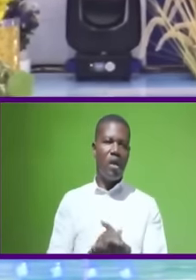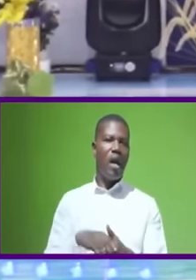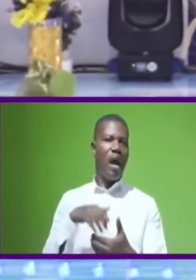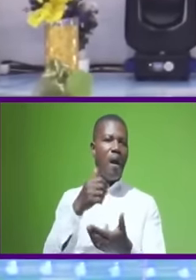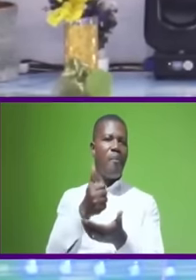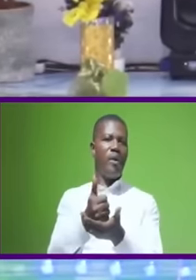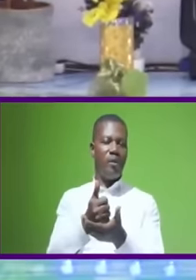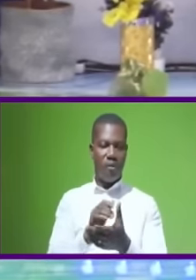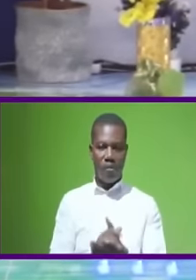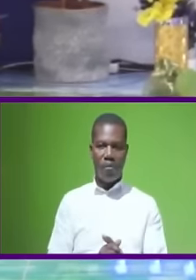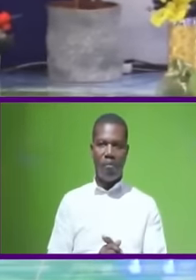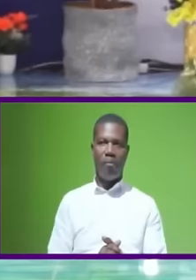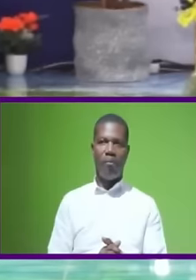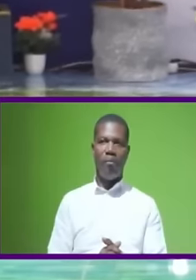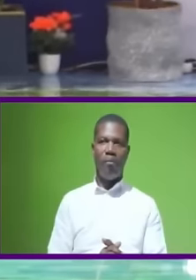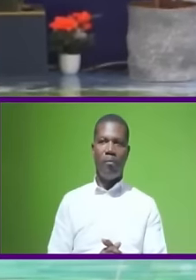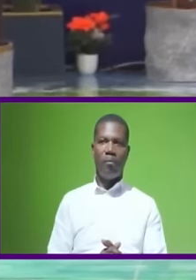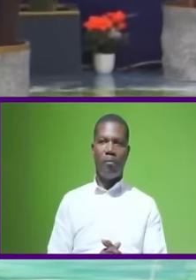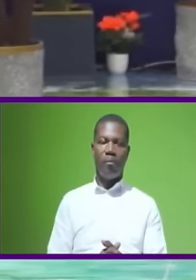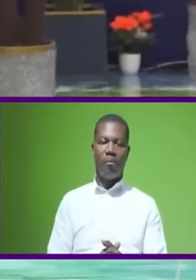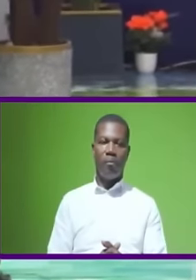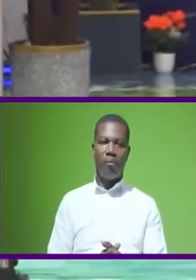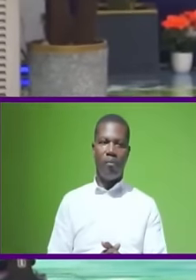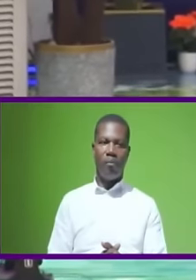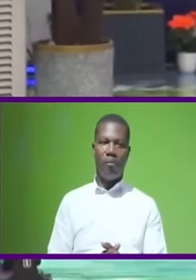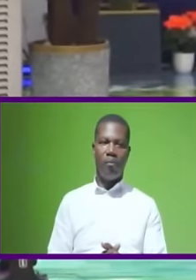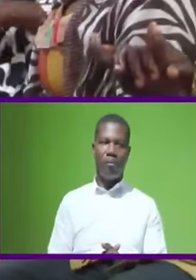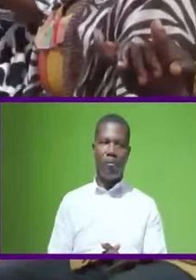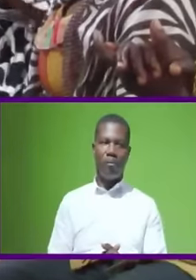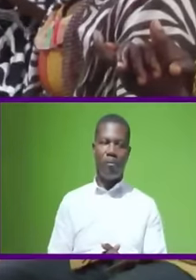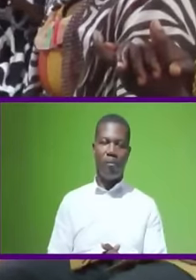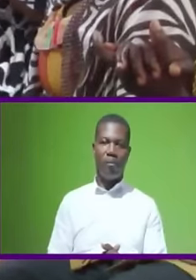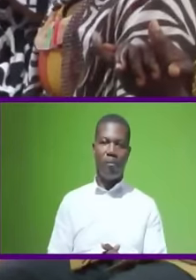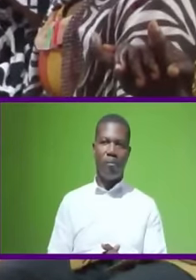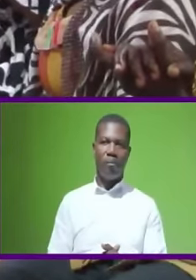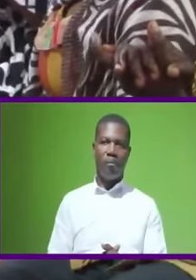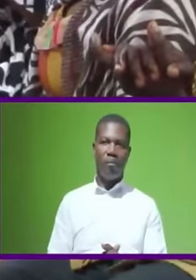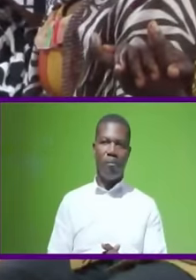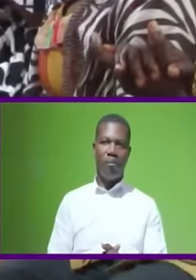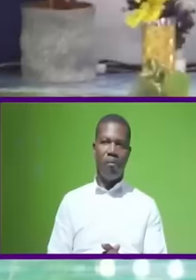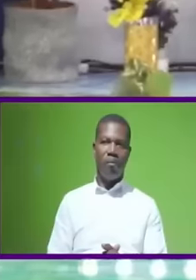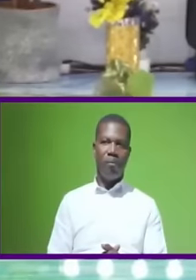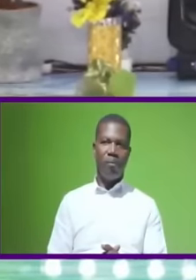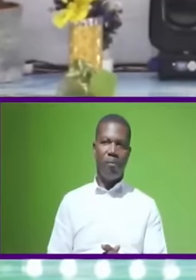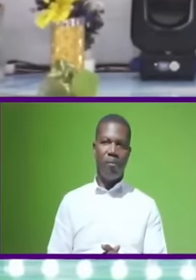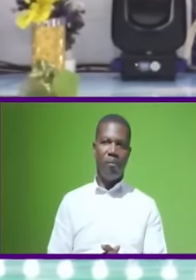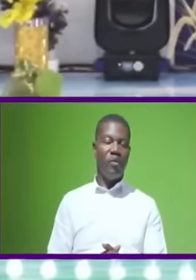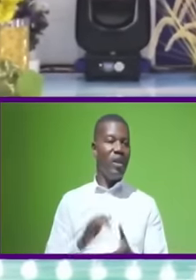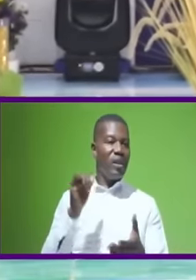So I come with a message, so I do not speak out of void.